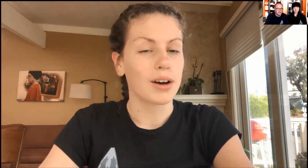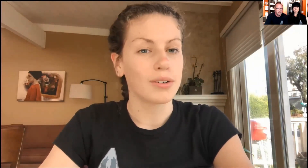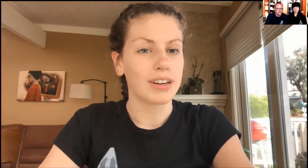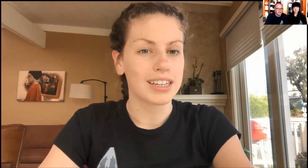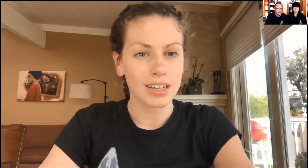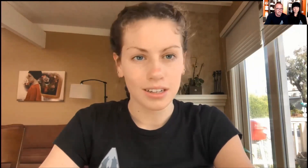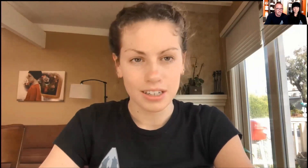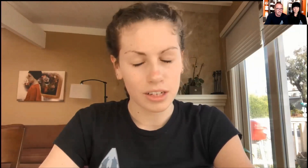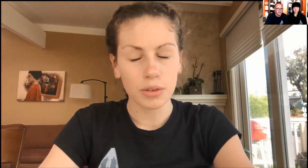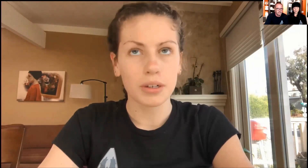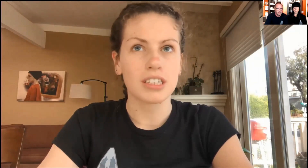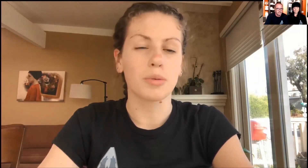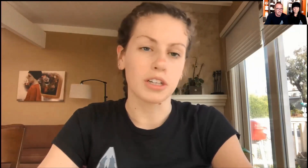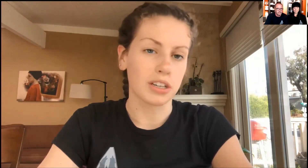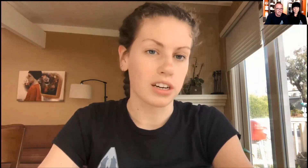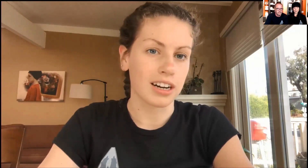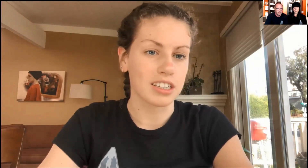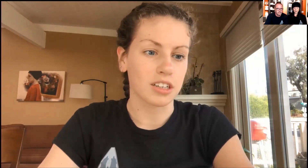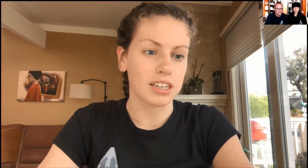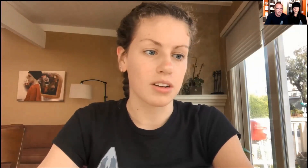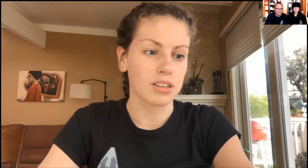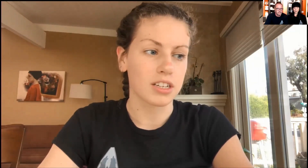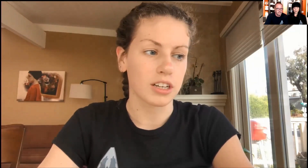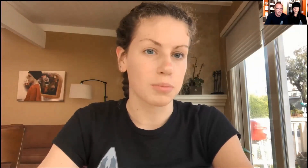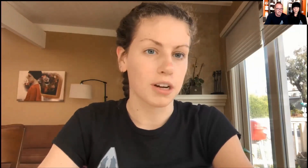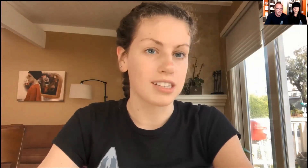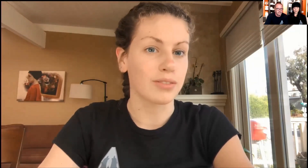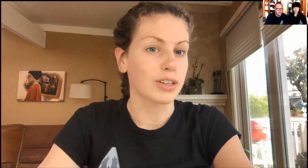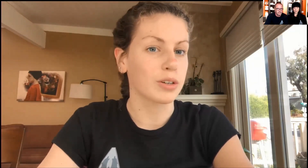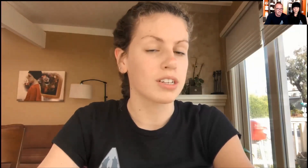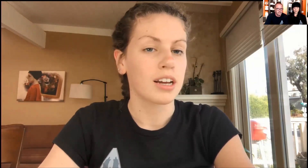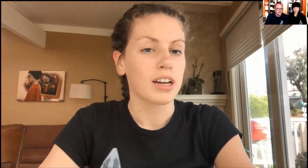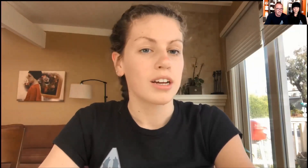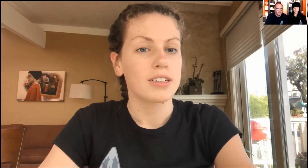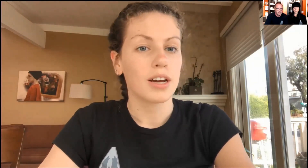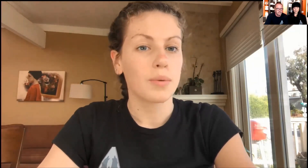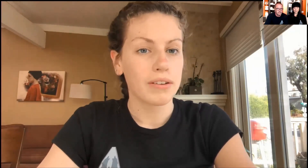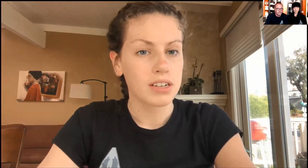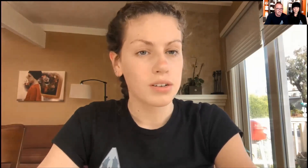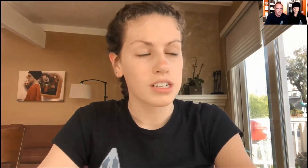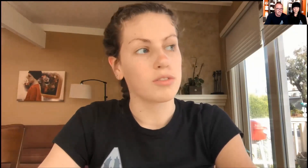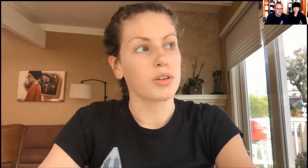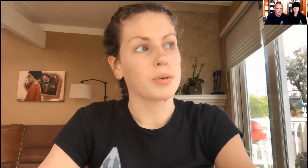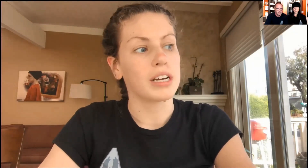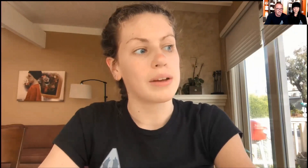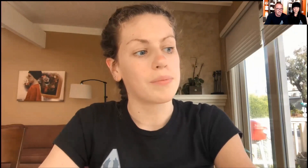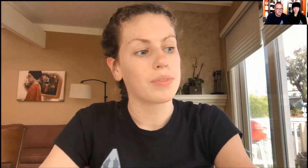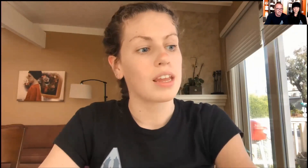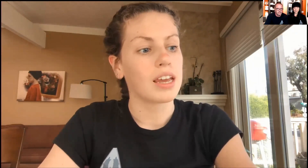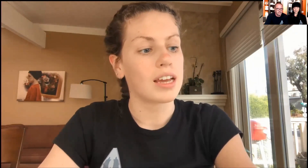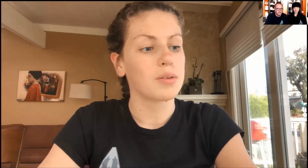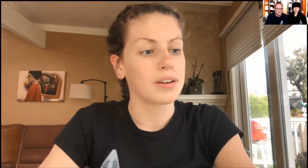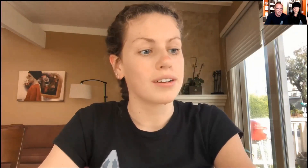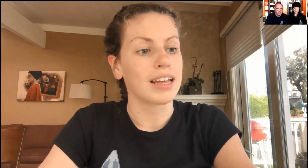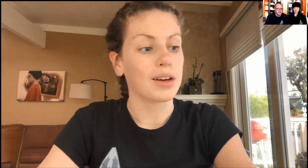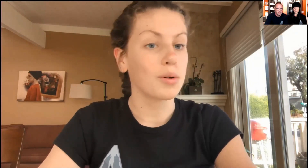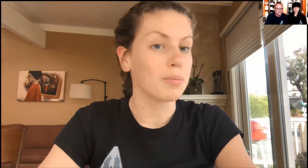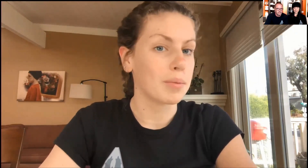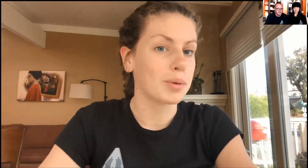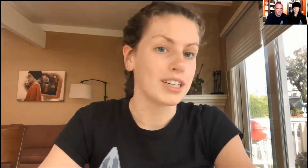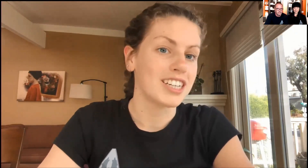So Silver Award is an award you can earn as a Girl Scout. So there's bronze, silver, and gold. So we have to do our Silver Award, and we were